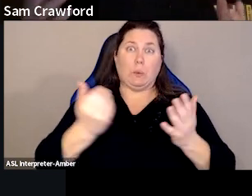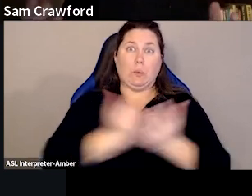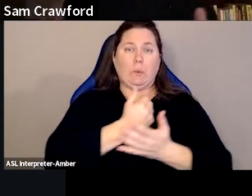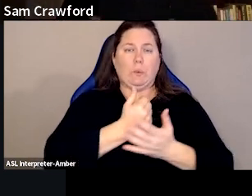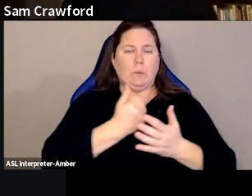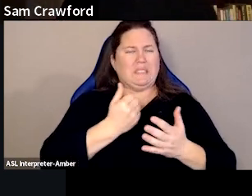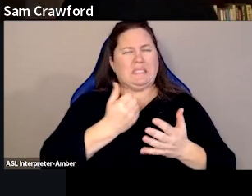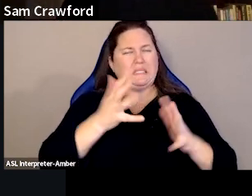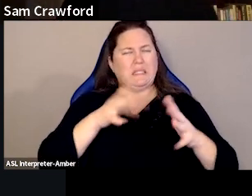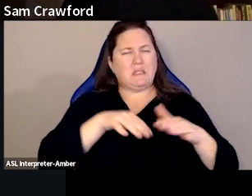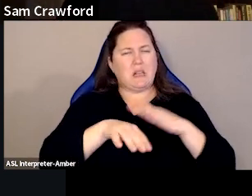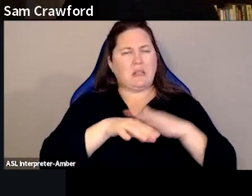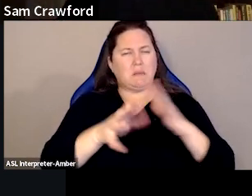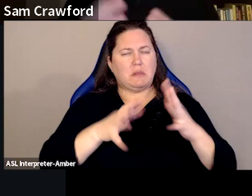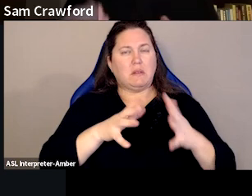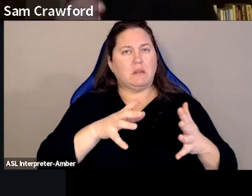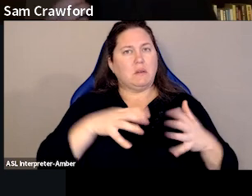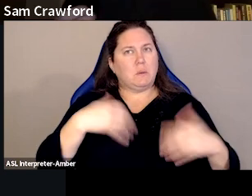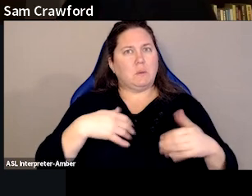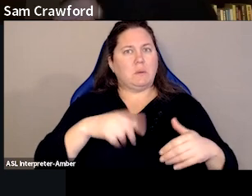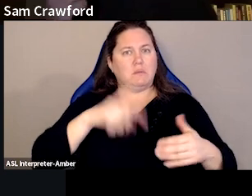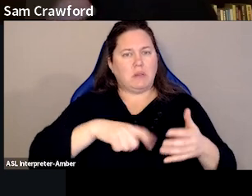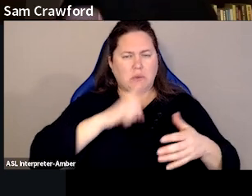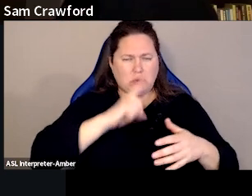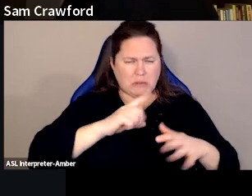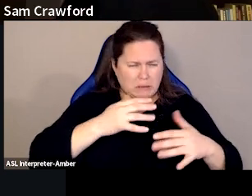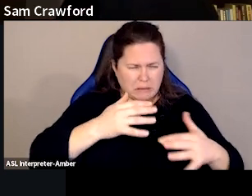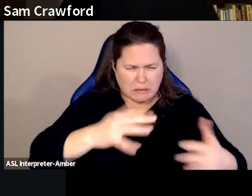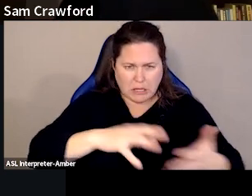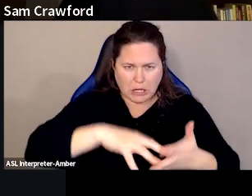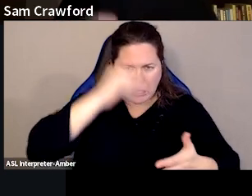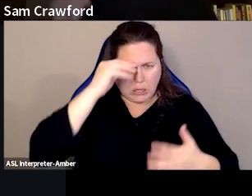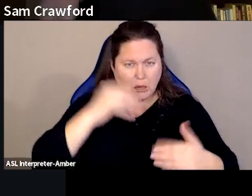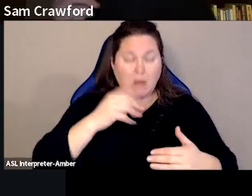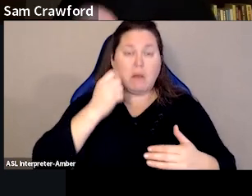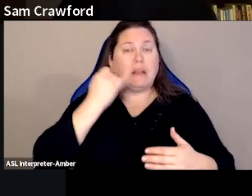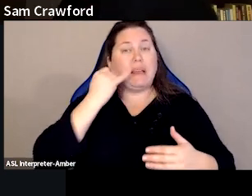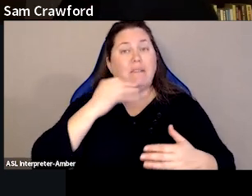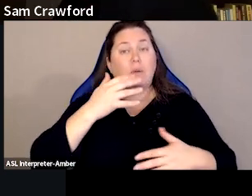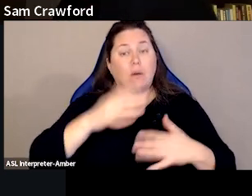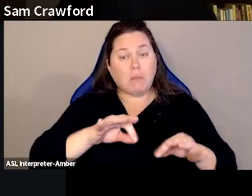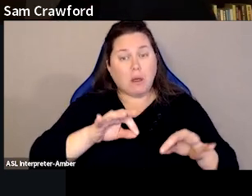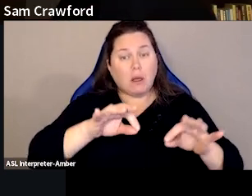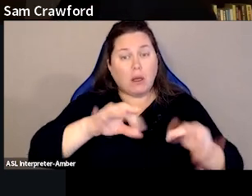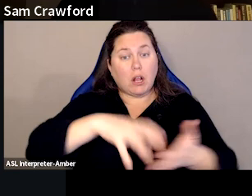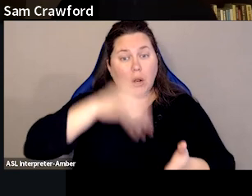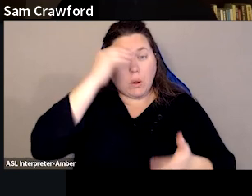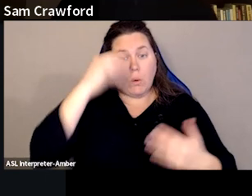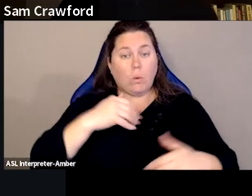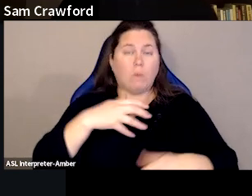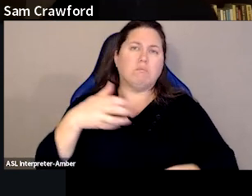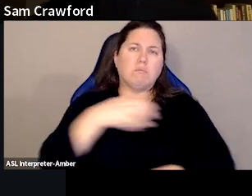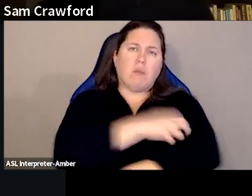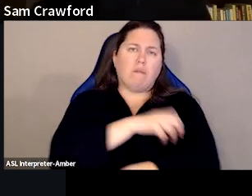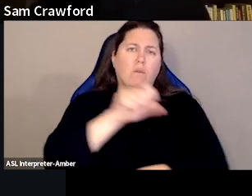because it's got a pretty steep learning curve. But if you can get a grasp of it, it's a really, really powerful builder. So it could be something to look into if you're pretty